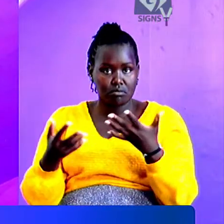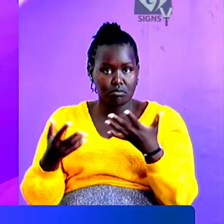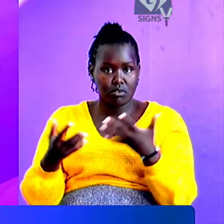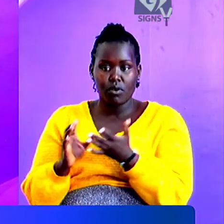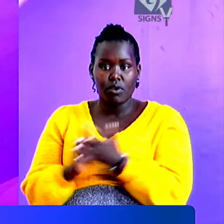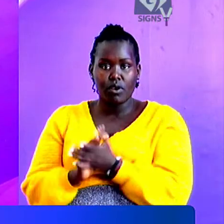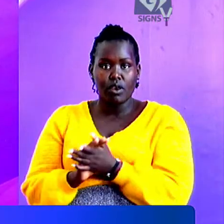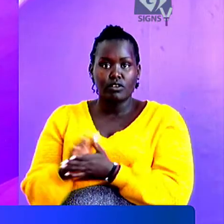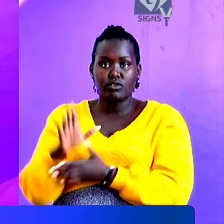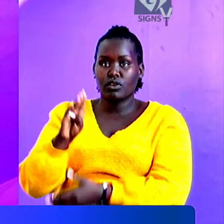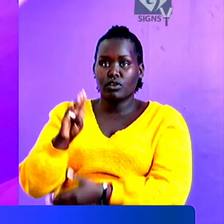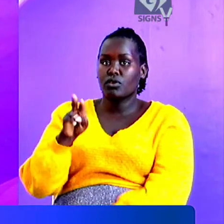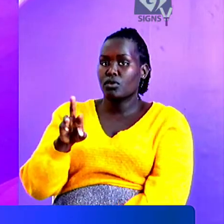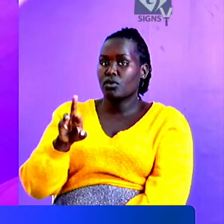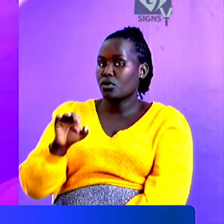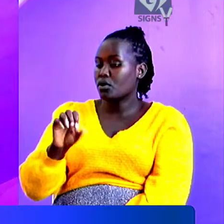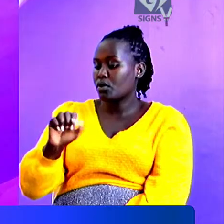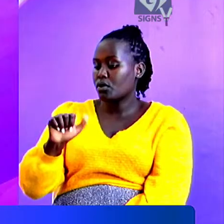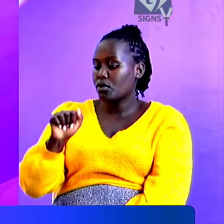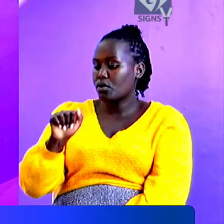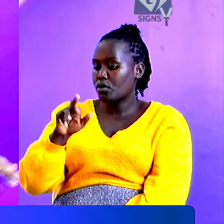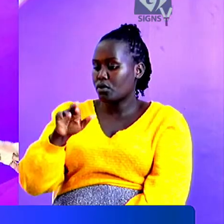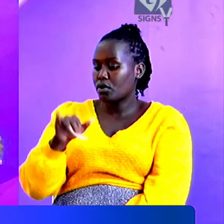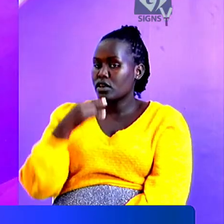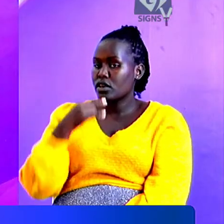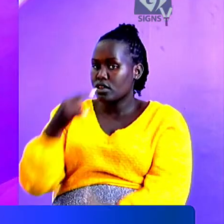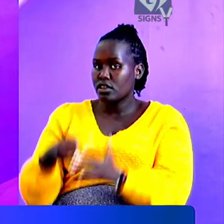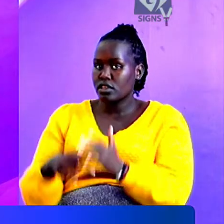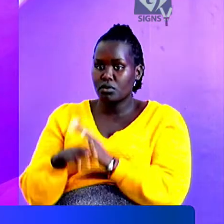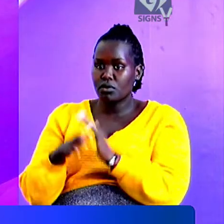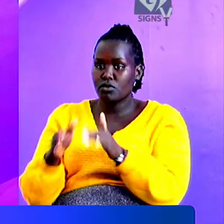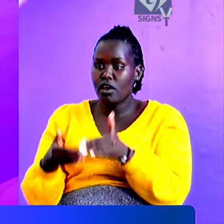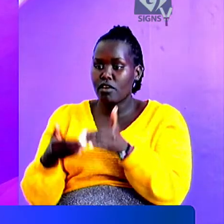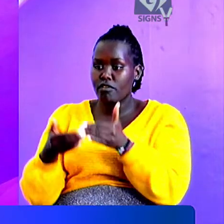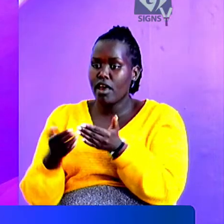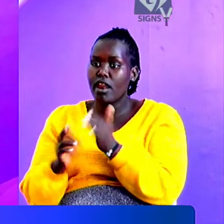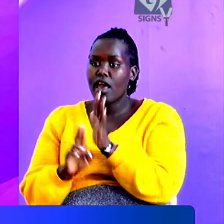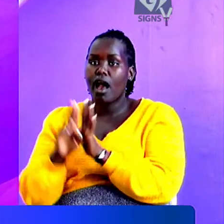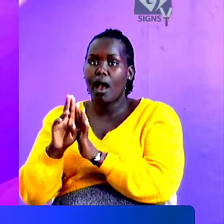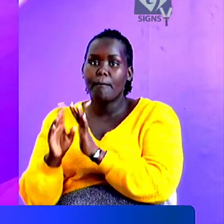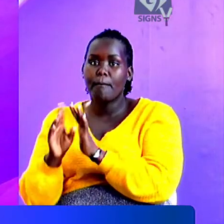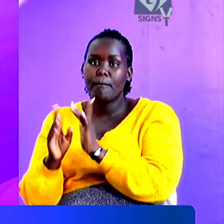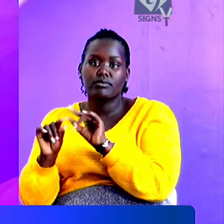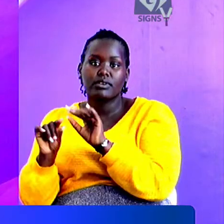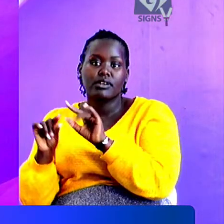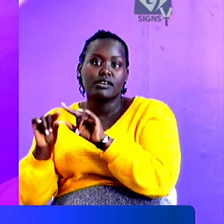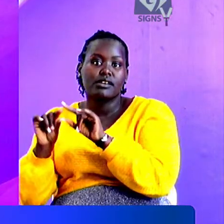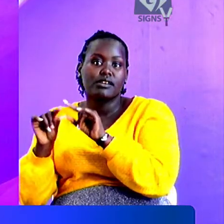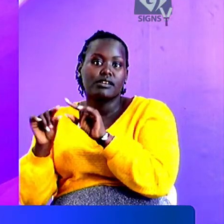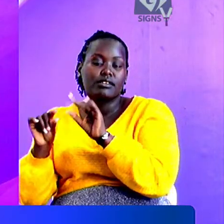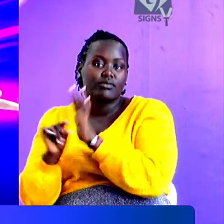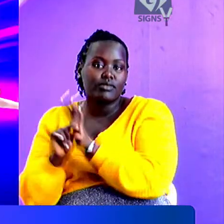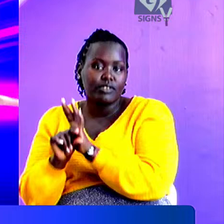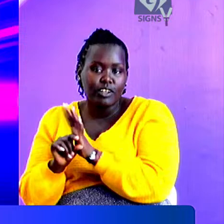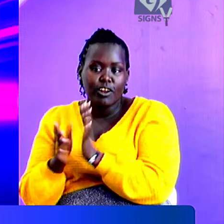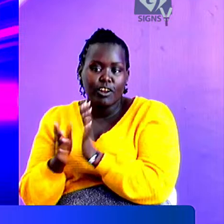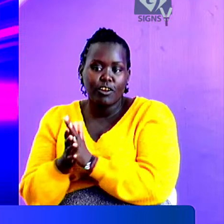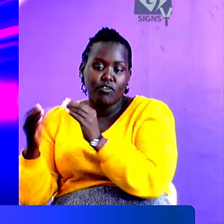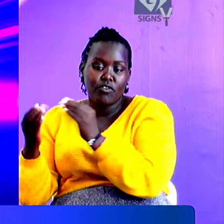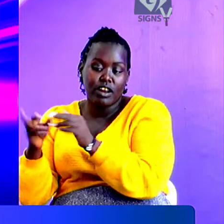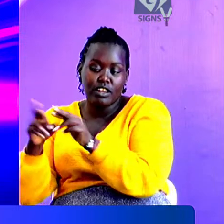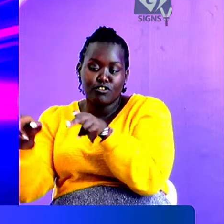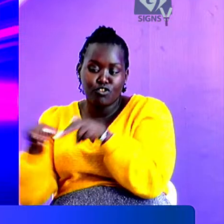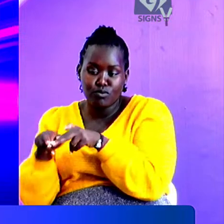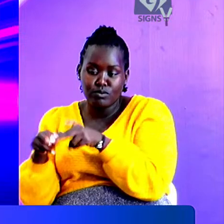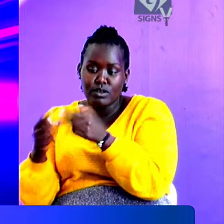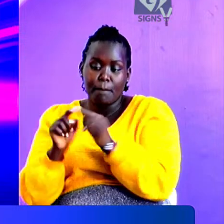bursaries. A little bit, they say there's an upgrade of classrooms somewhere. Yeah. There's an upgrade of some technical. But you would agree there are some members of parliament